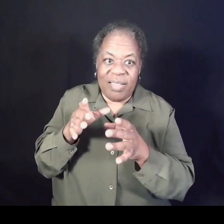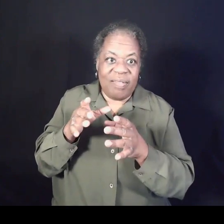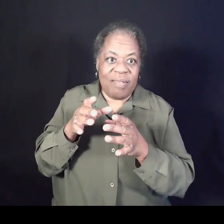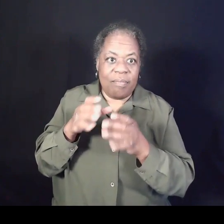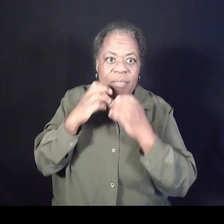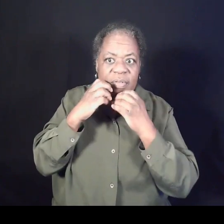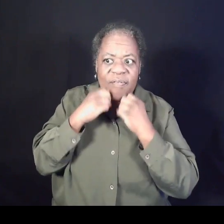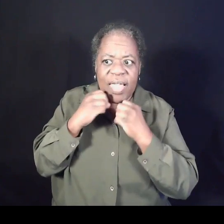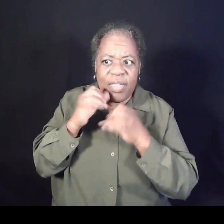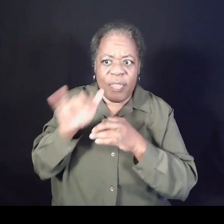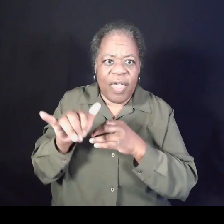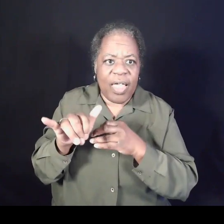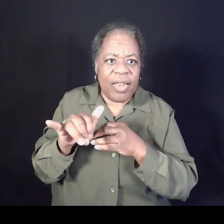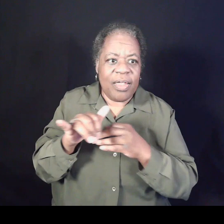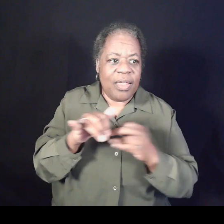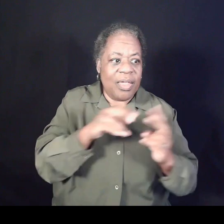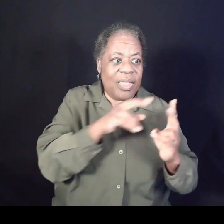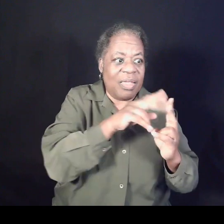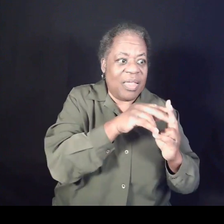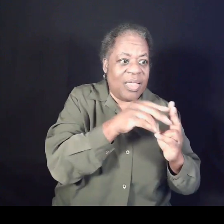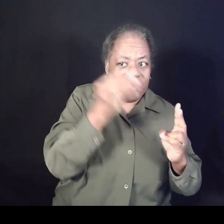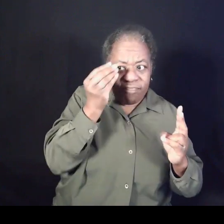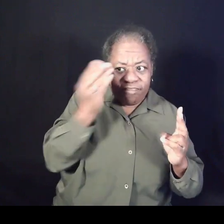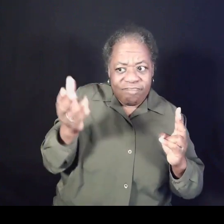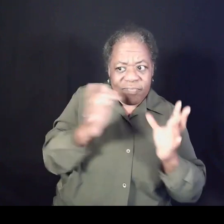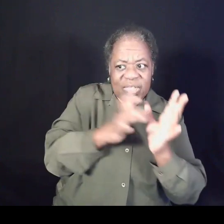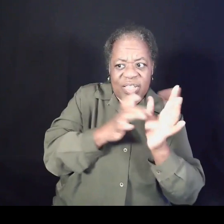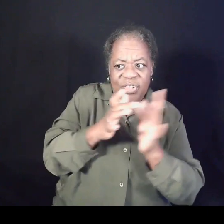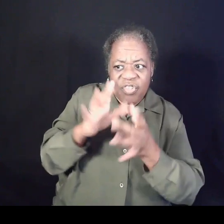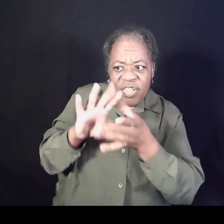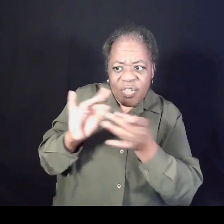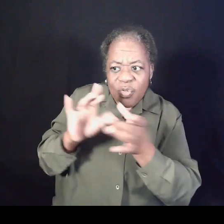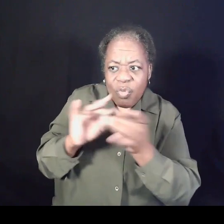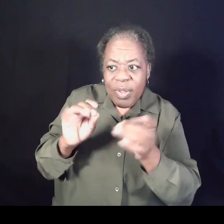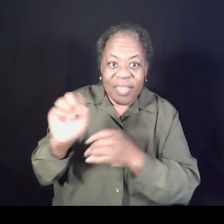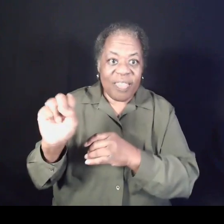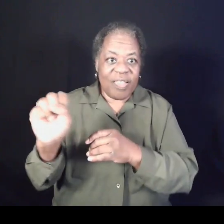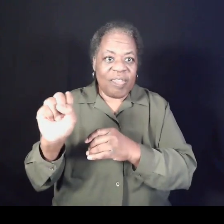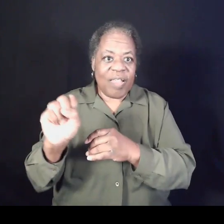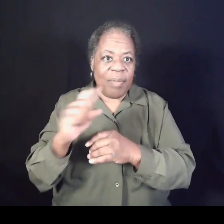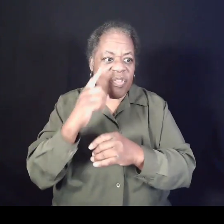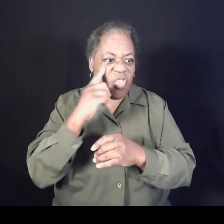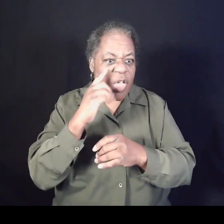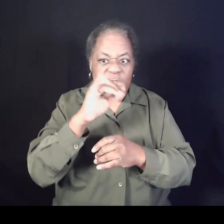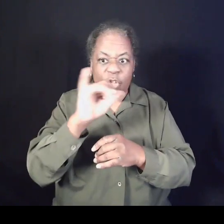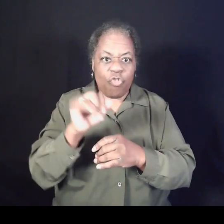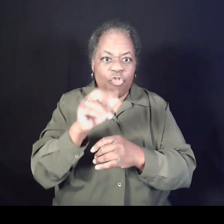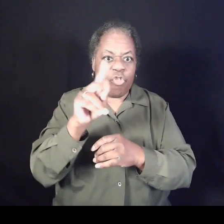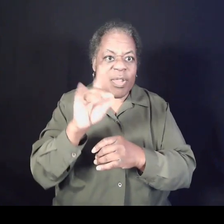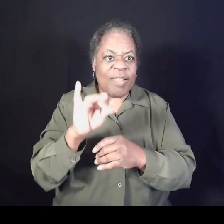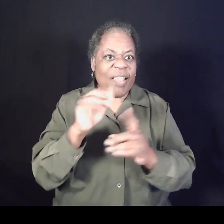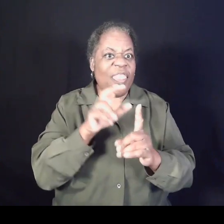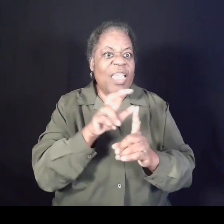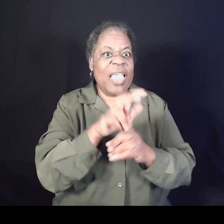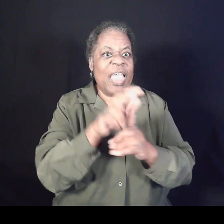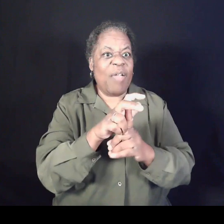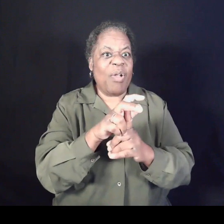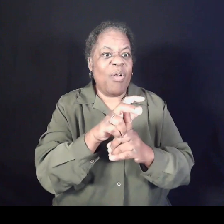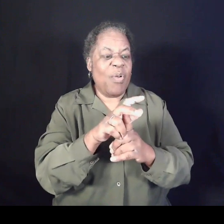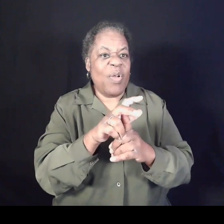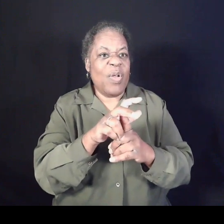So when the Richardsons shared the Jesus story with them, the Sawis considered Judas the hero for betraying